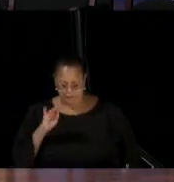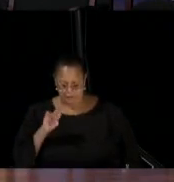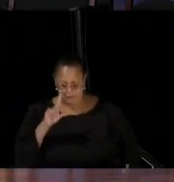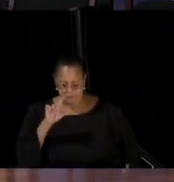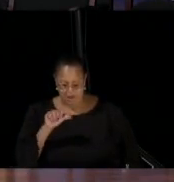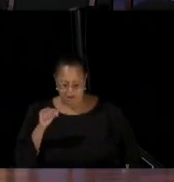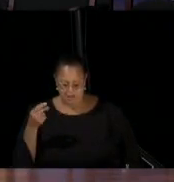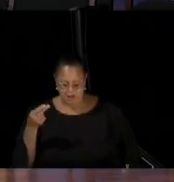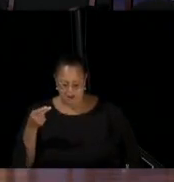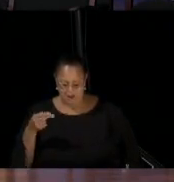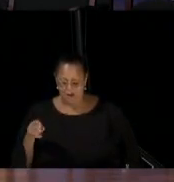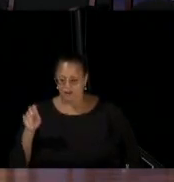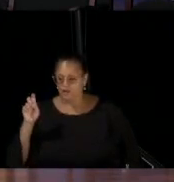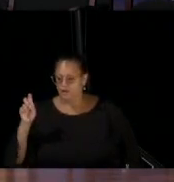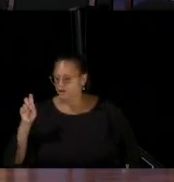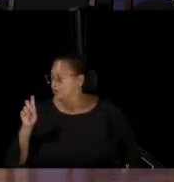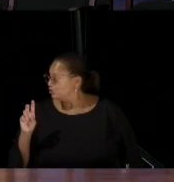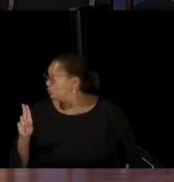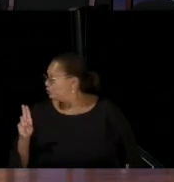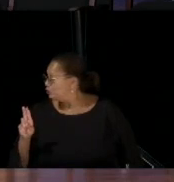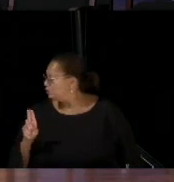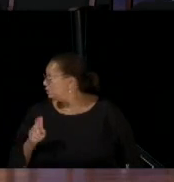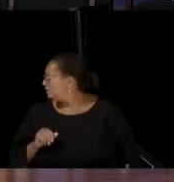Molly Huang Shu.